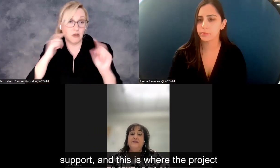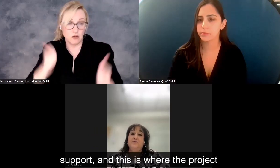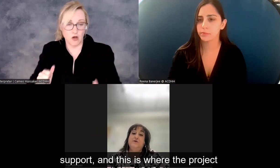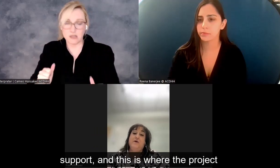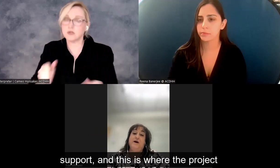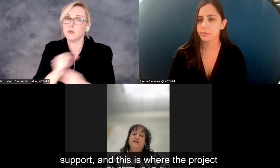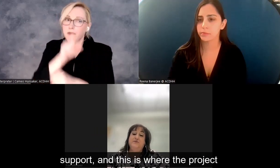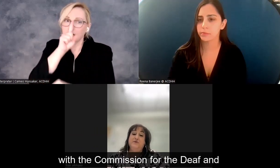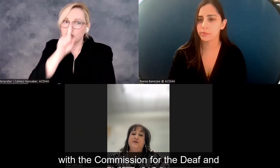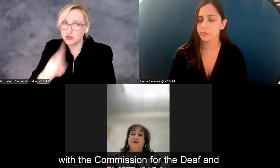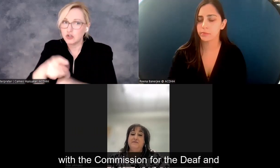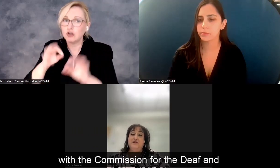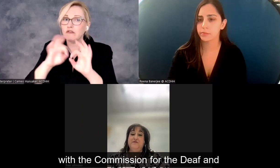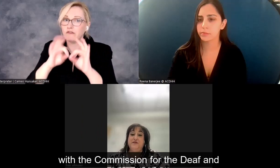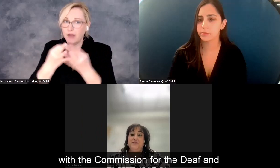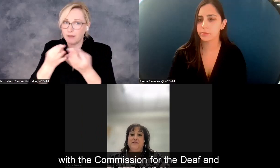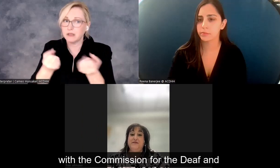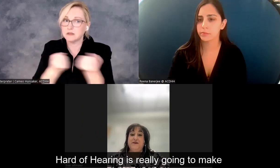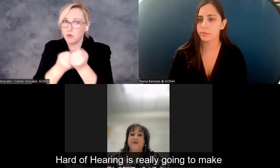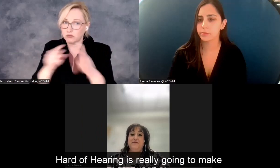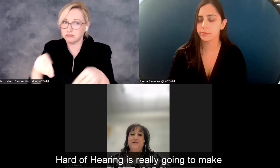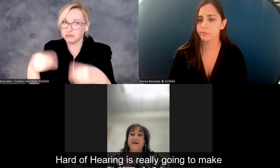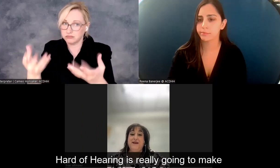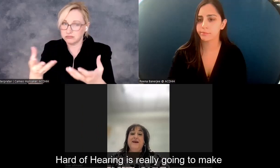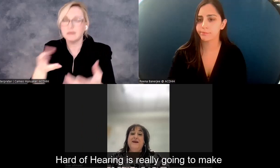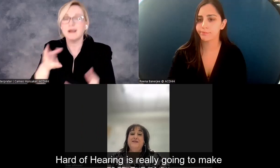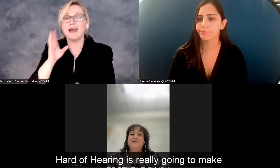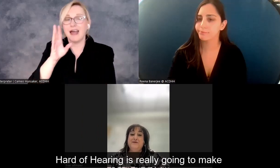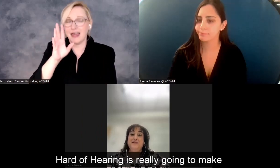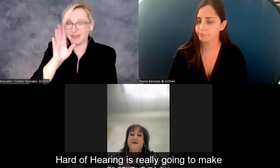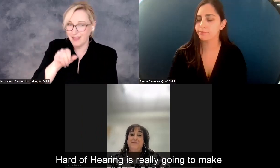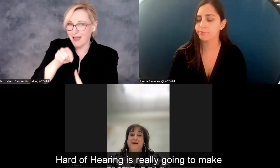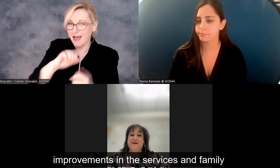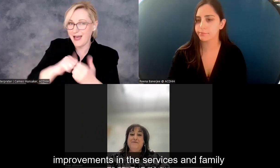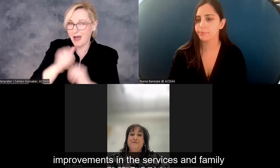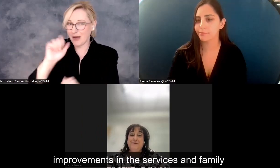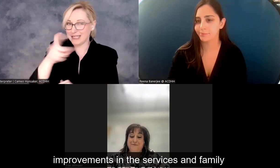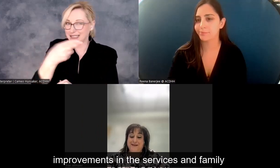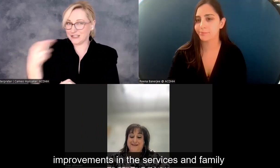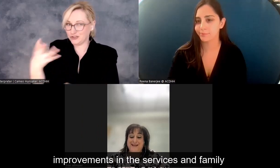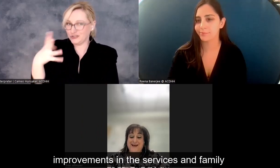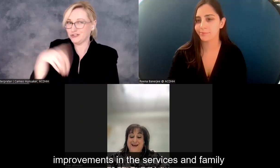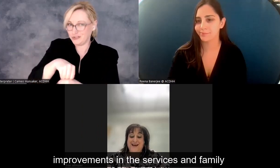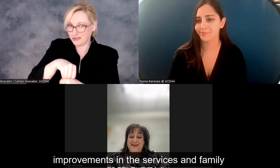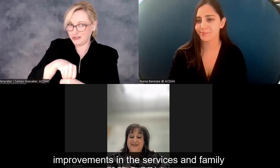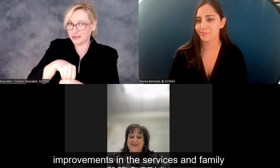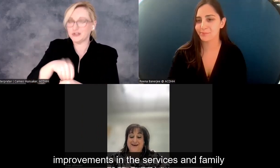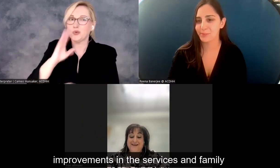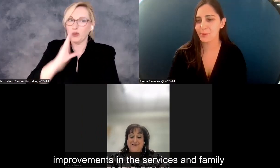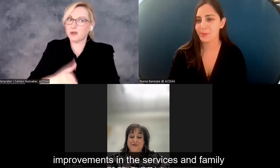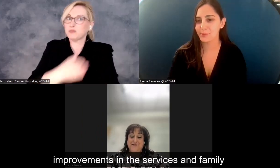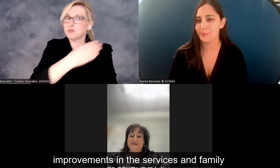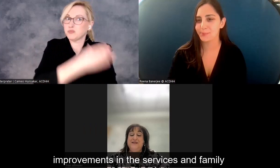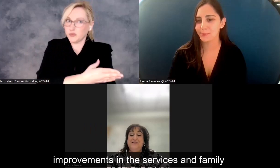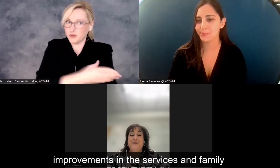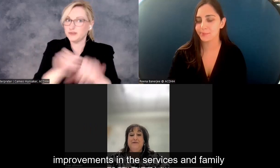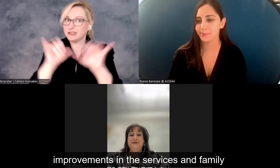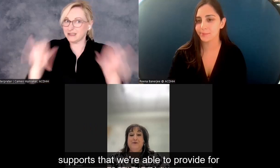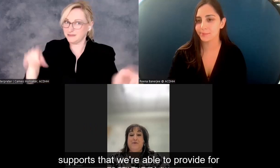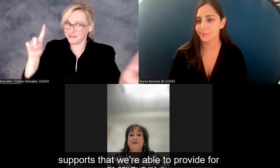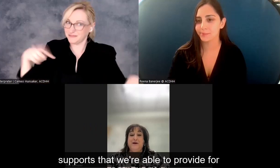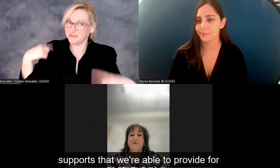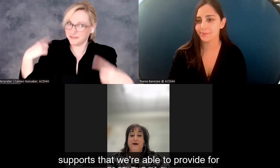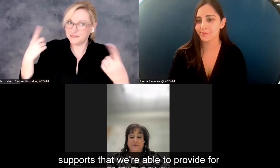And this is where the project with the Commission for the Deaf and Hard of Hearing is really going to make improvements in the services and